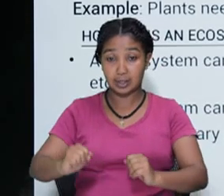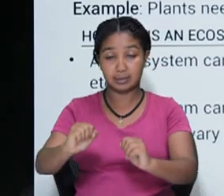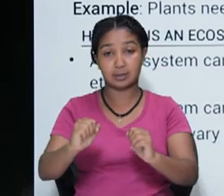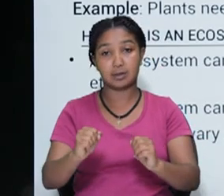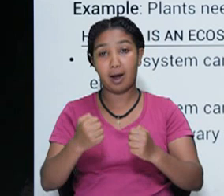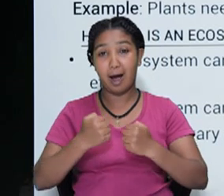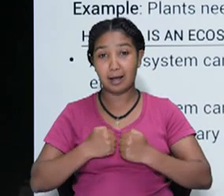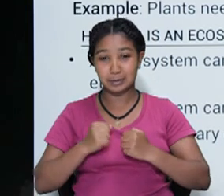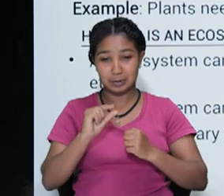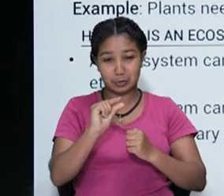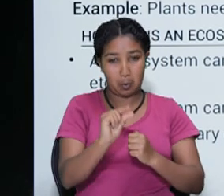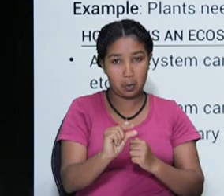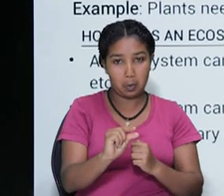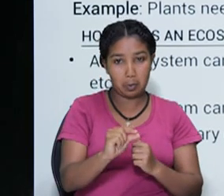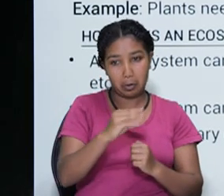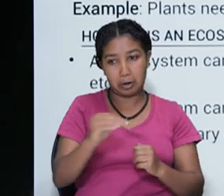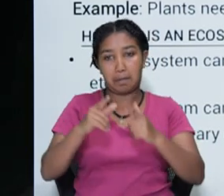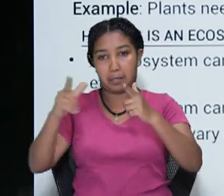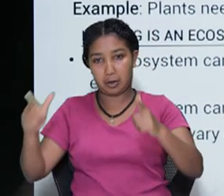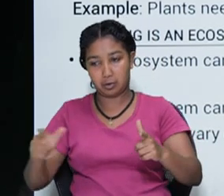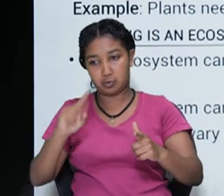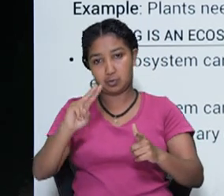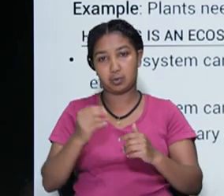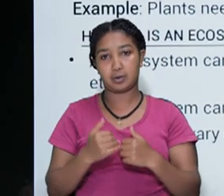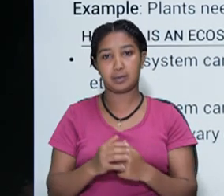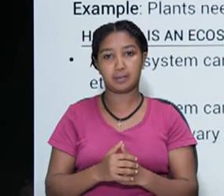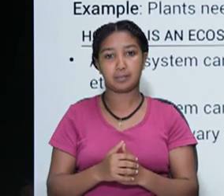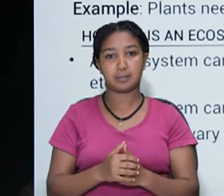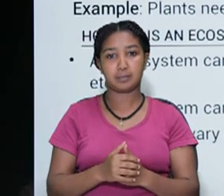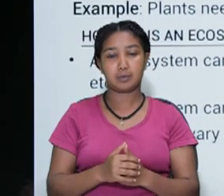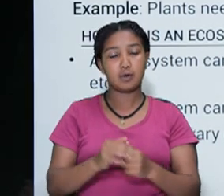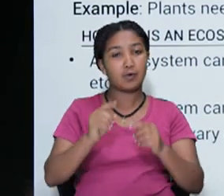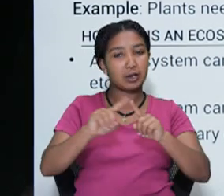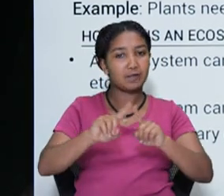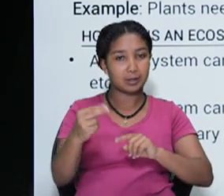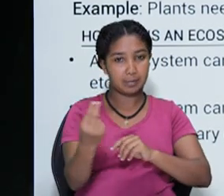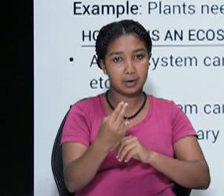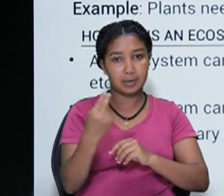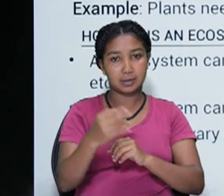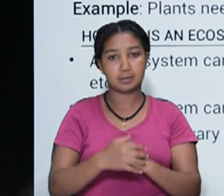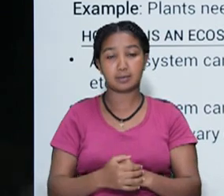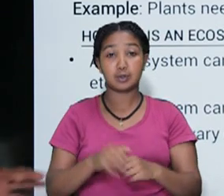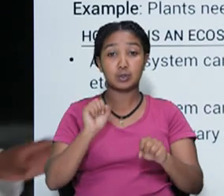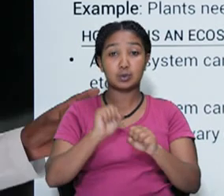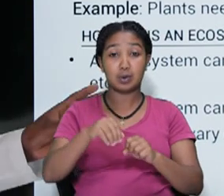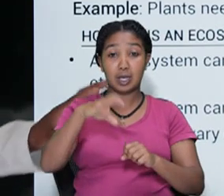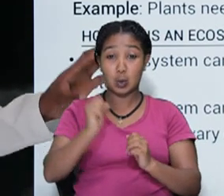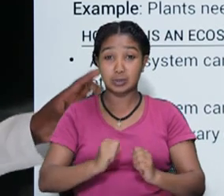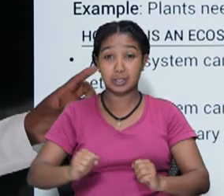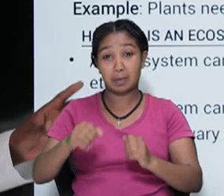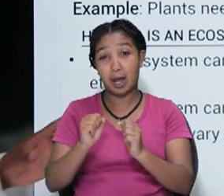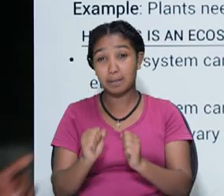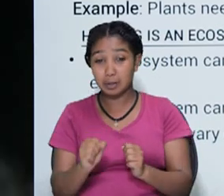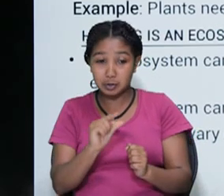as small ecosystem and the big ecosystems for different purposes. So an ecosystem can